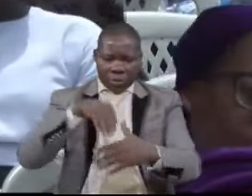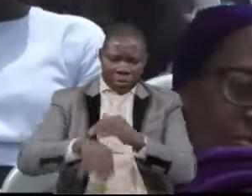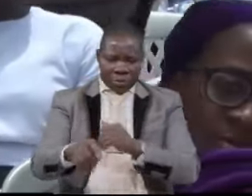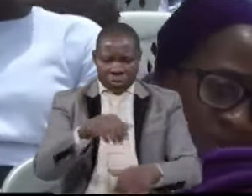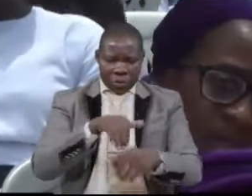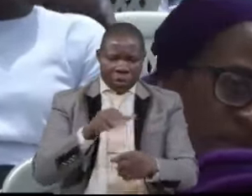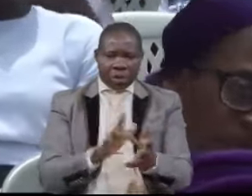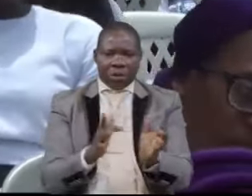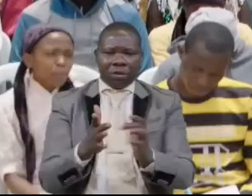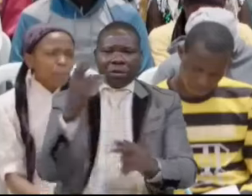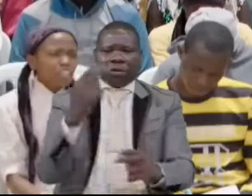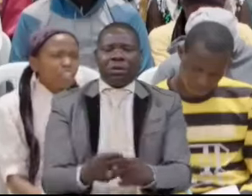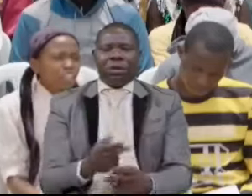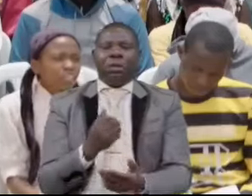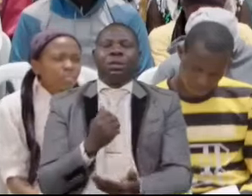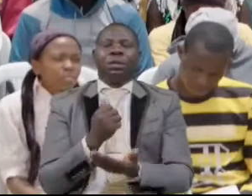Amen.